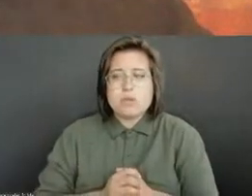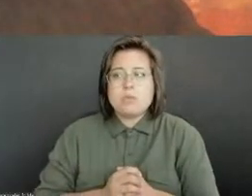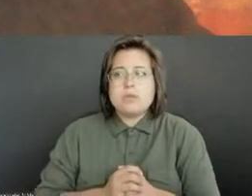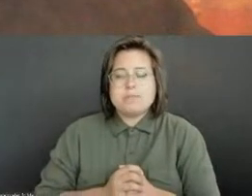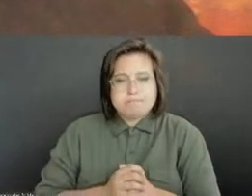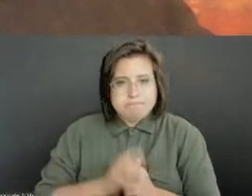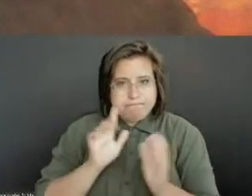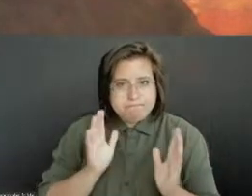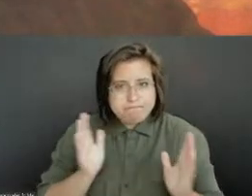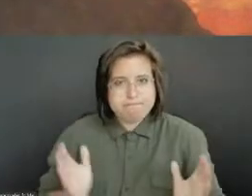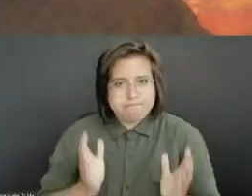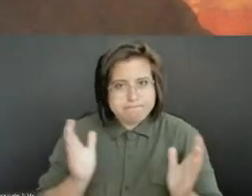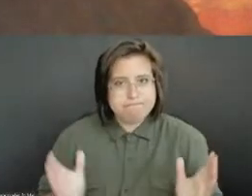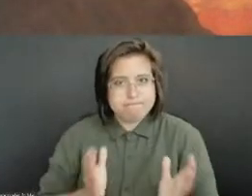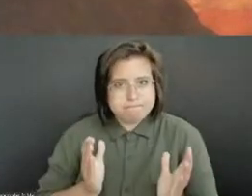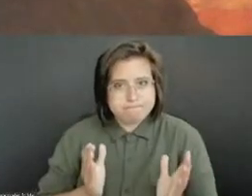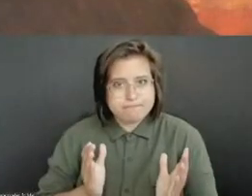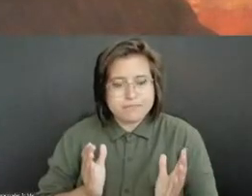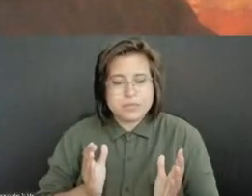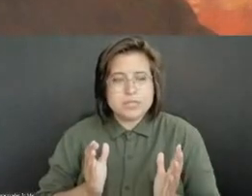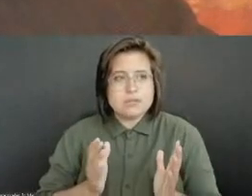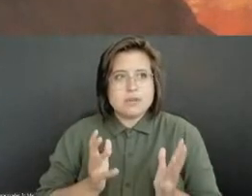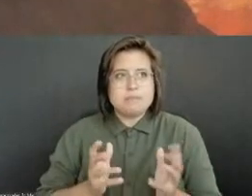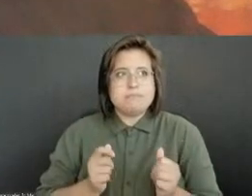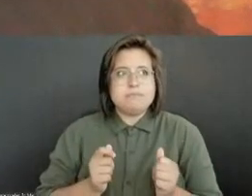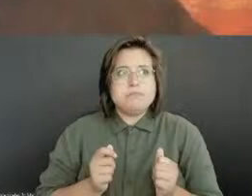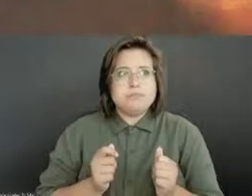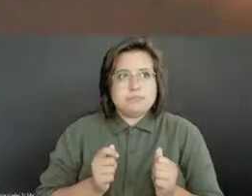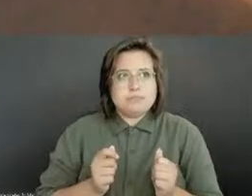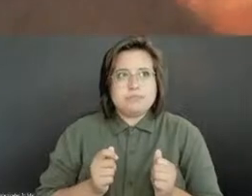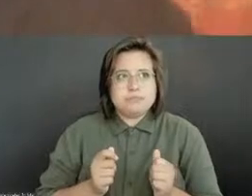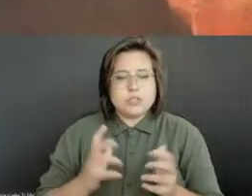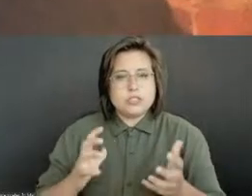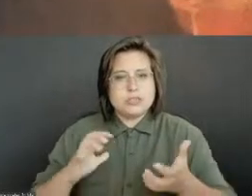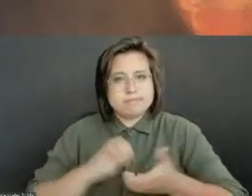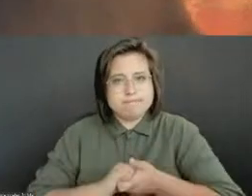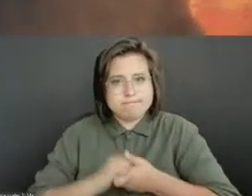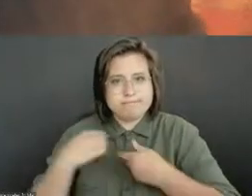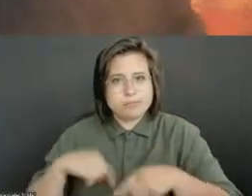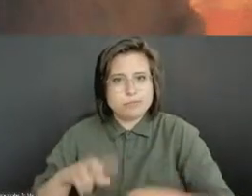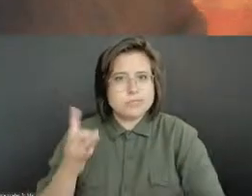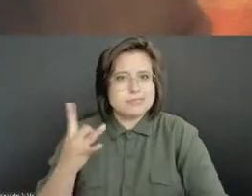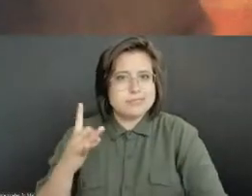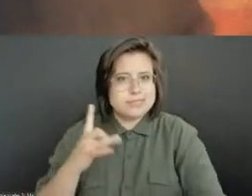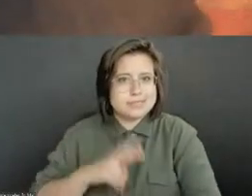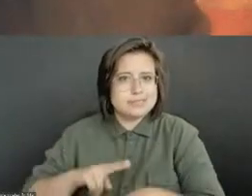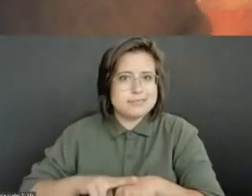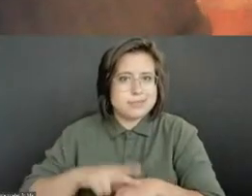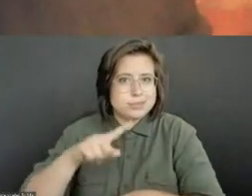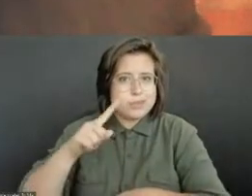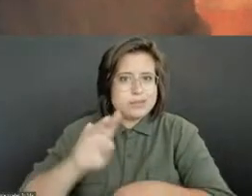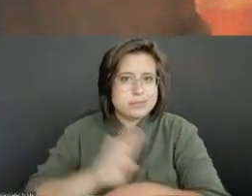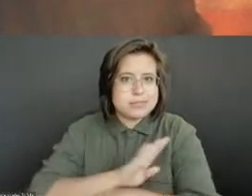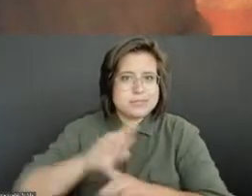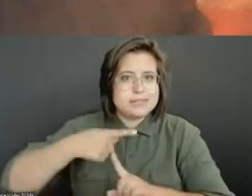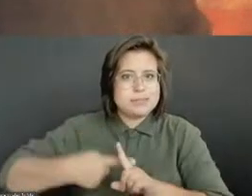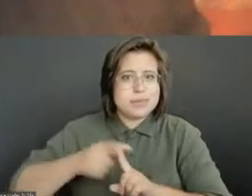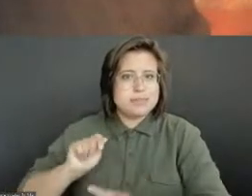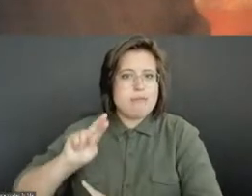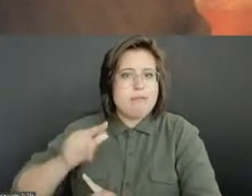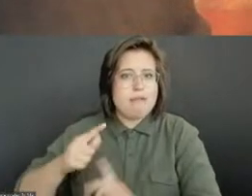you to join us during the 18th Annual National Black Business Month in August, starting